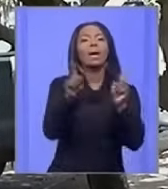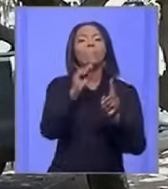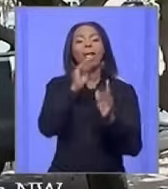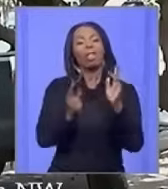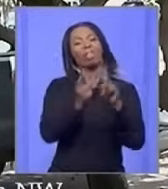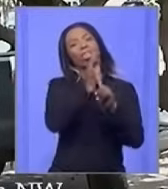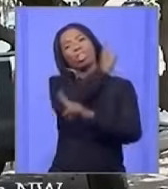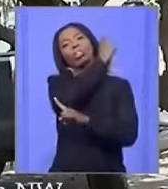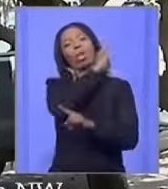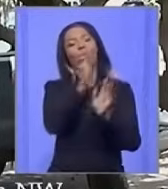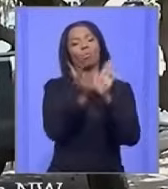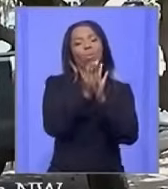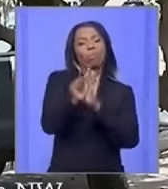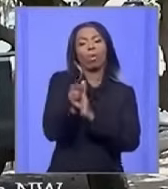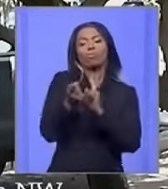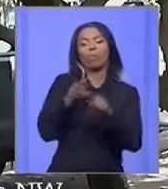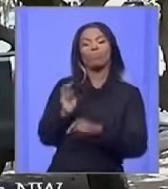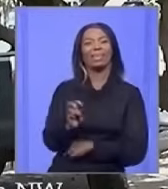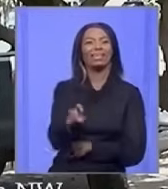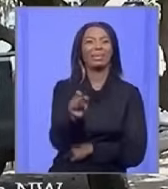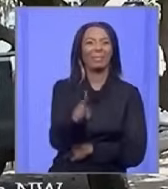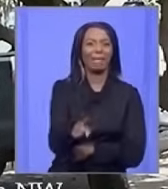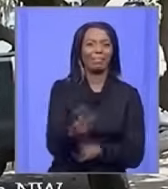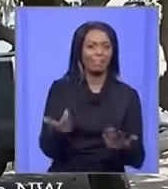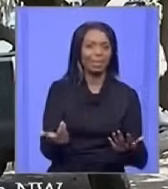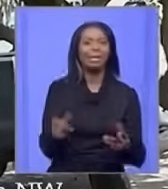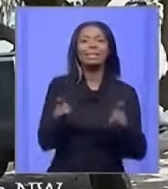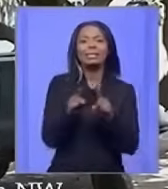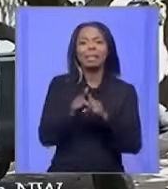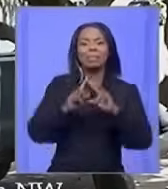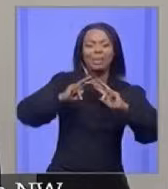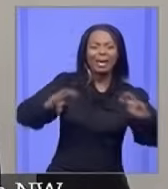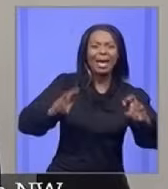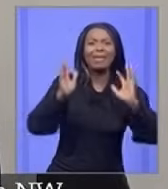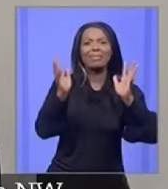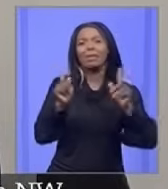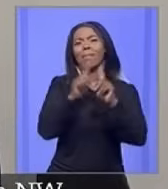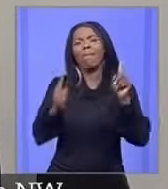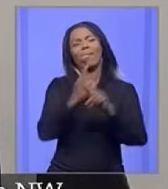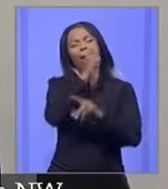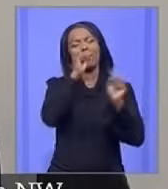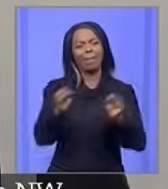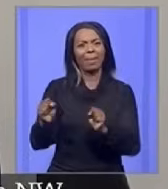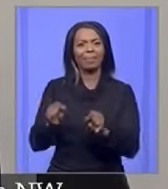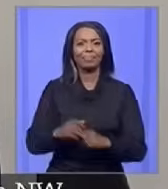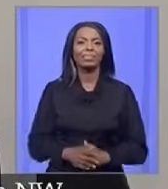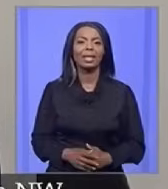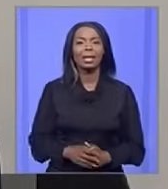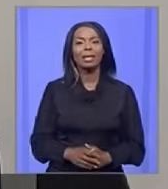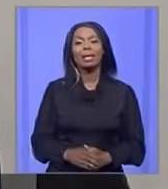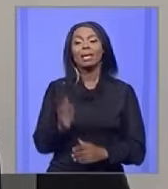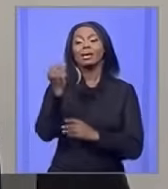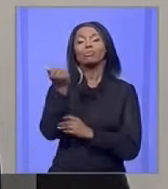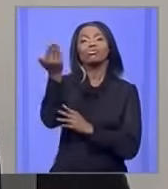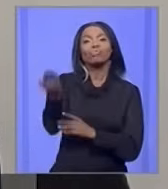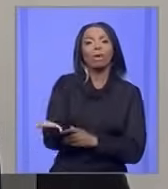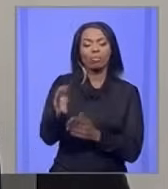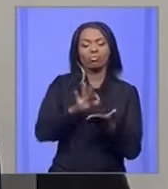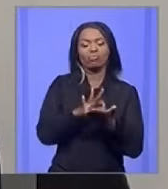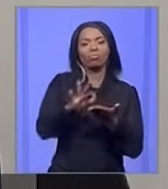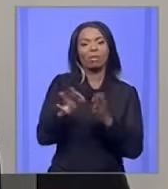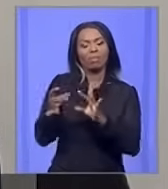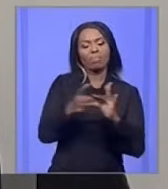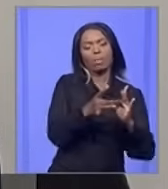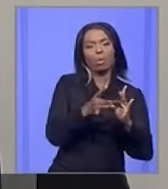latela melawana e leng ya ntshiwa ke SIU even la so ba se ba investigatile before. There's issues around the tenders and the contracts relating to